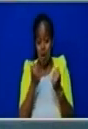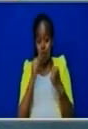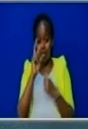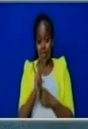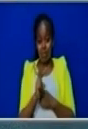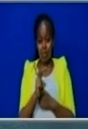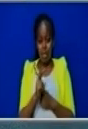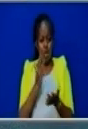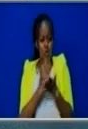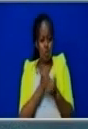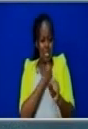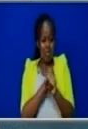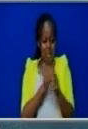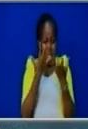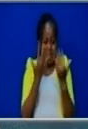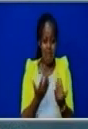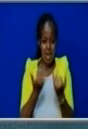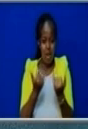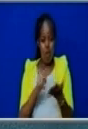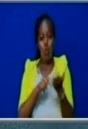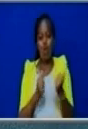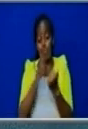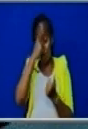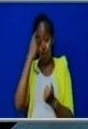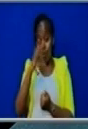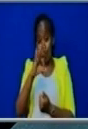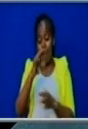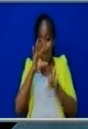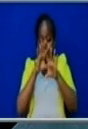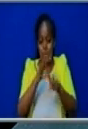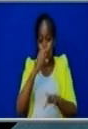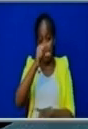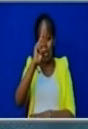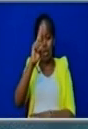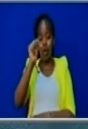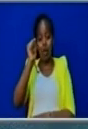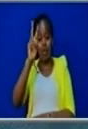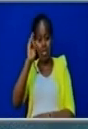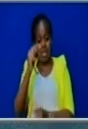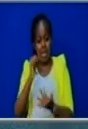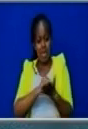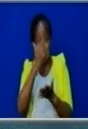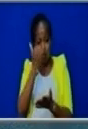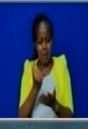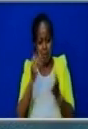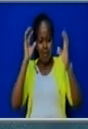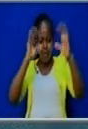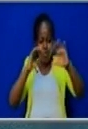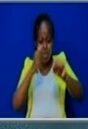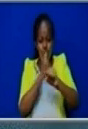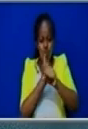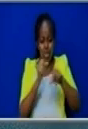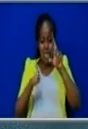particles are heavier. Yes. So they will through gravity it will rain either way. Yes, But the it rains hailstorms, the hailstones you'll see them.